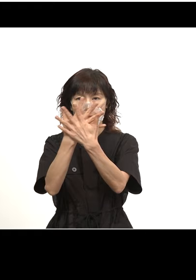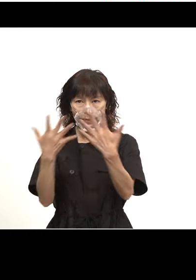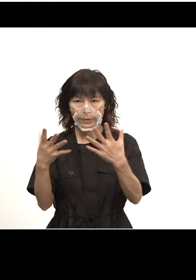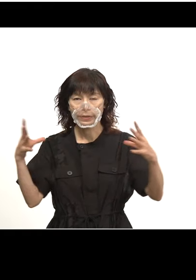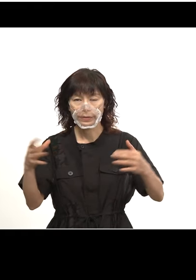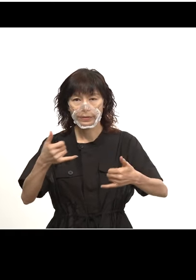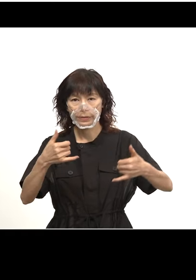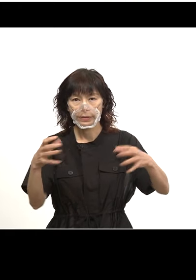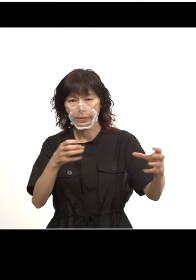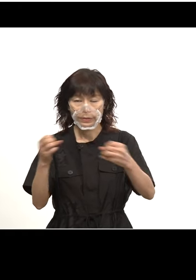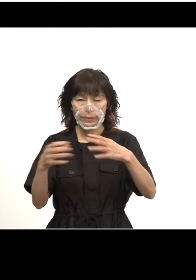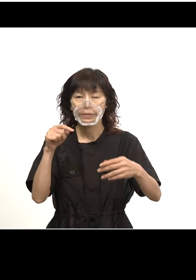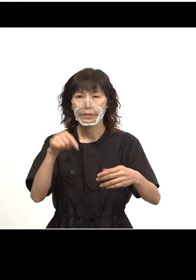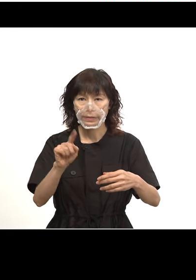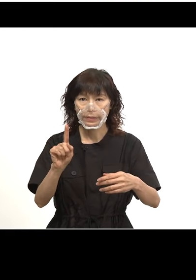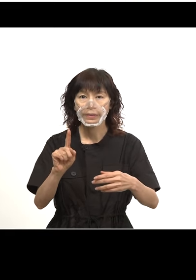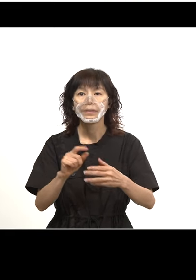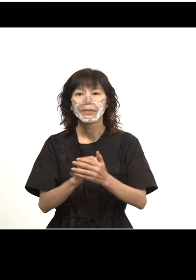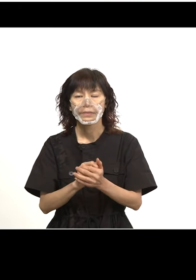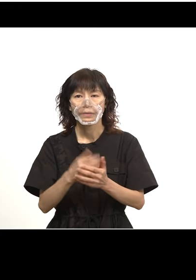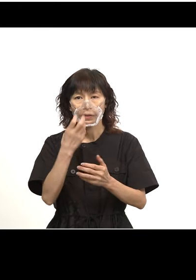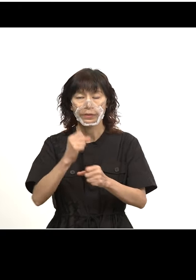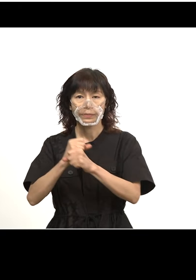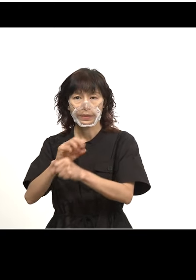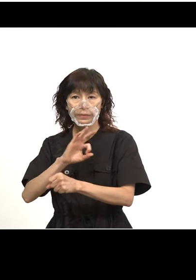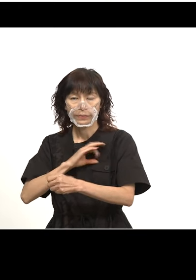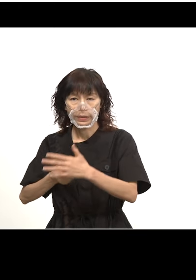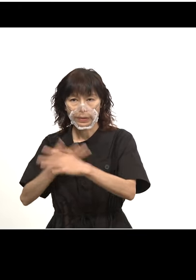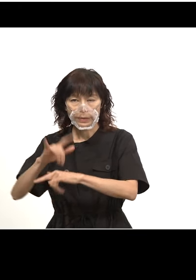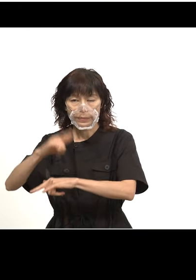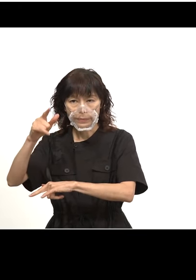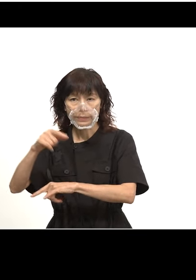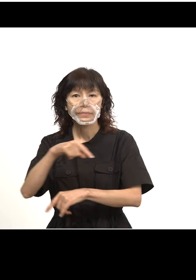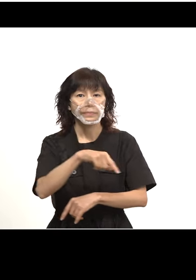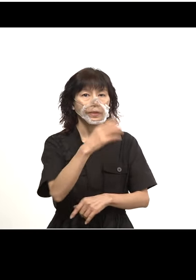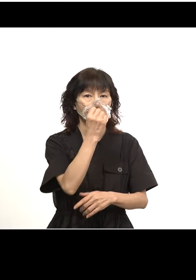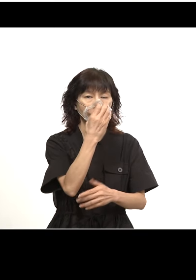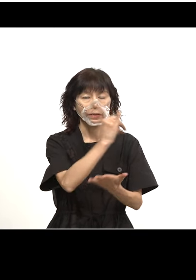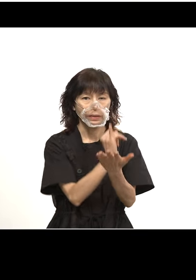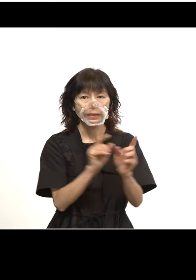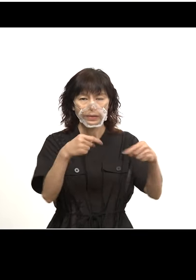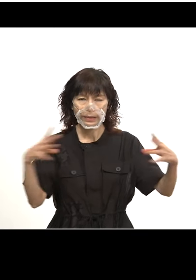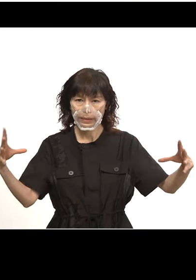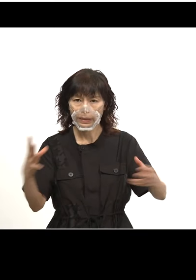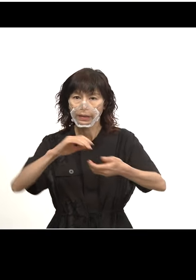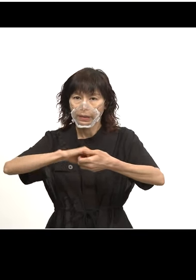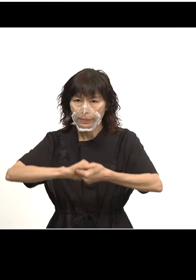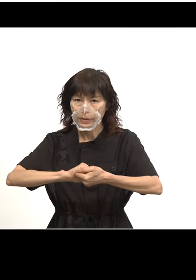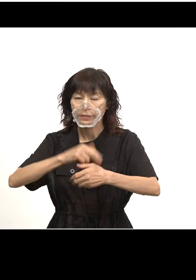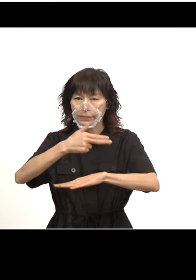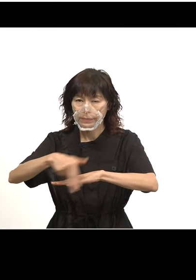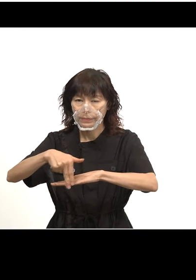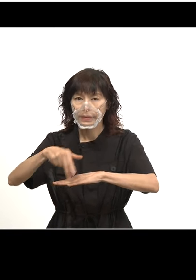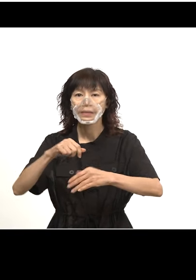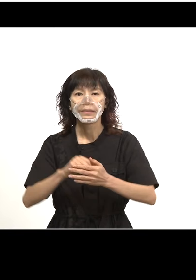the Hong Kong Jockey Club Charities Trust. This year's topic is sustainable practices in nurturing disability arts.